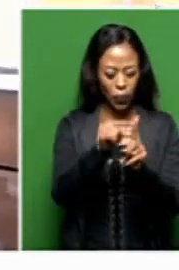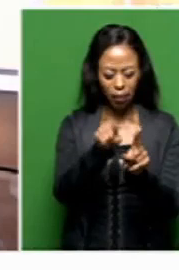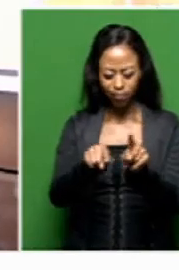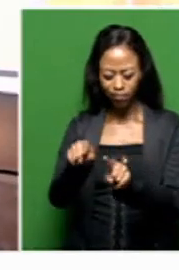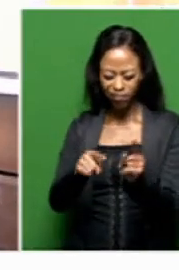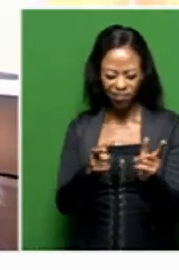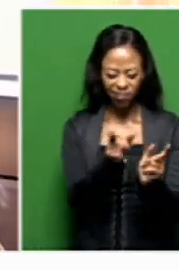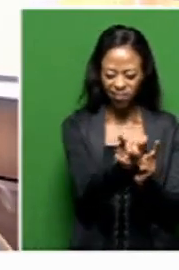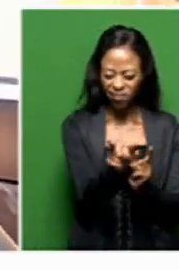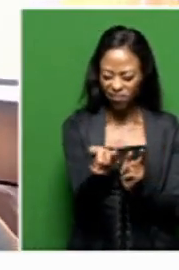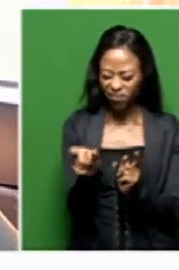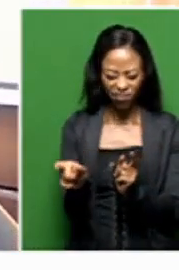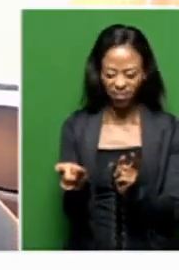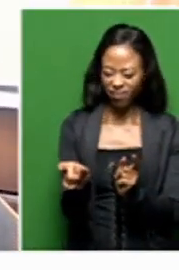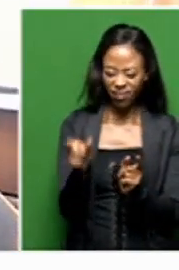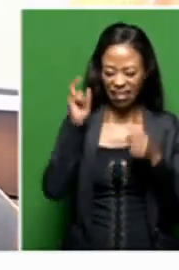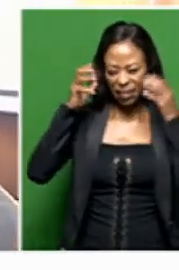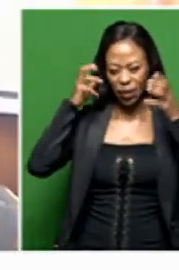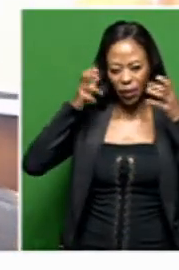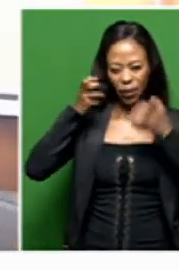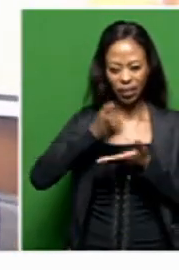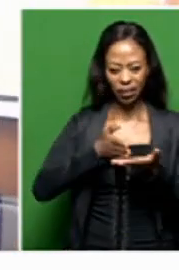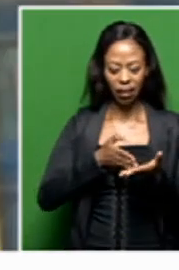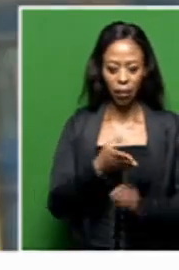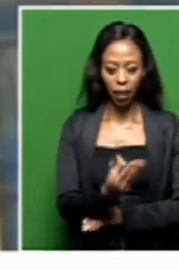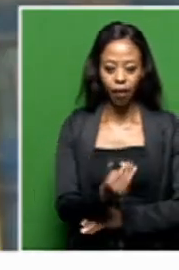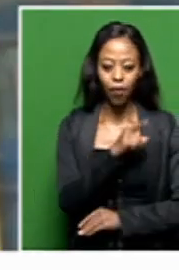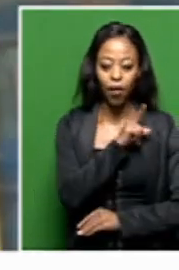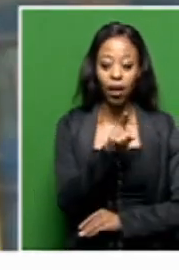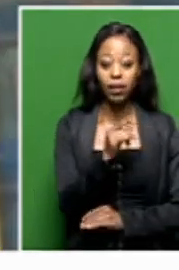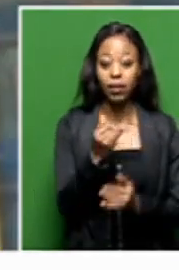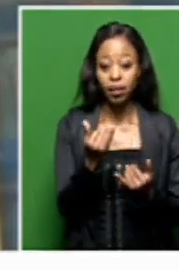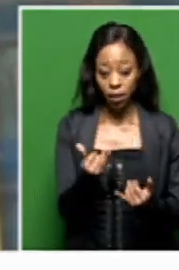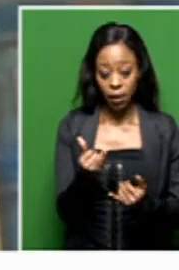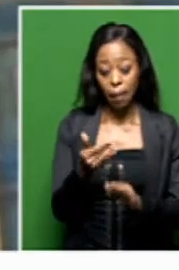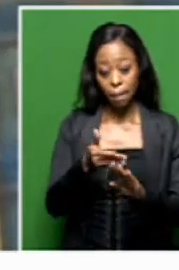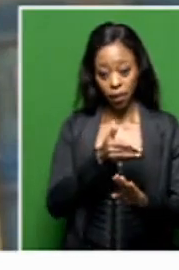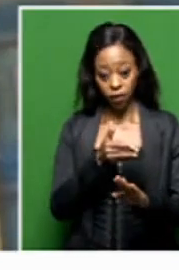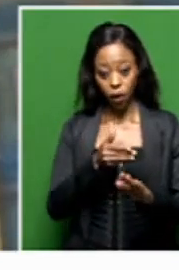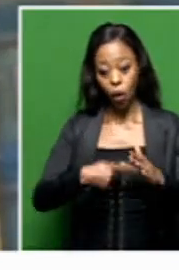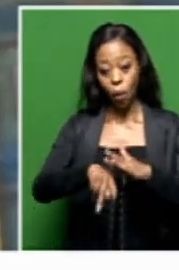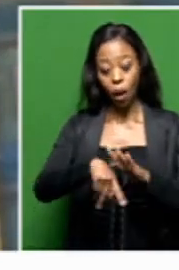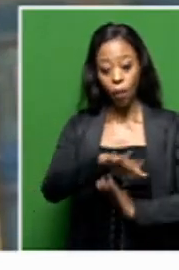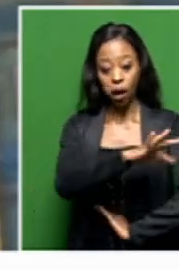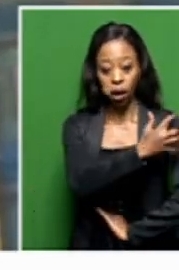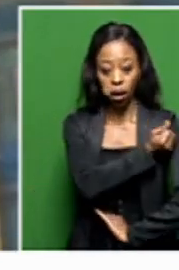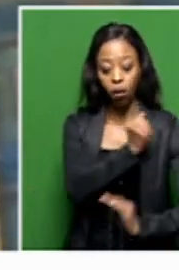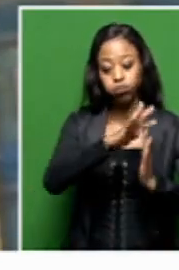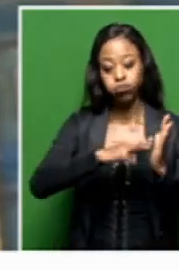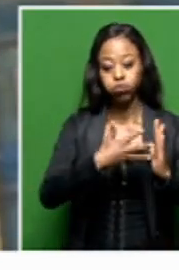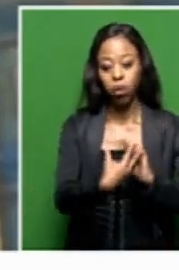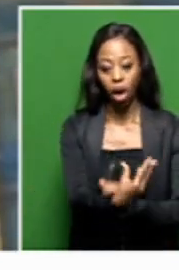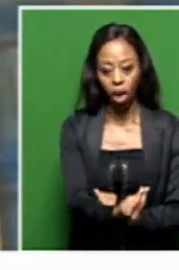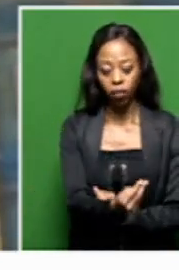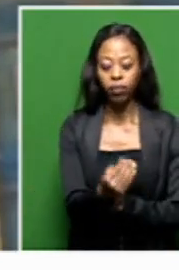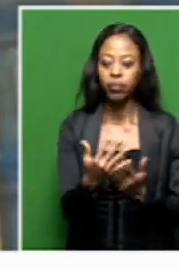things. So maybe just to get that sorted is that we administer what's called a primary vaccination schedule. And in